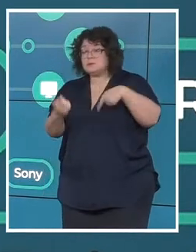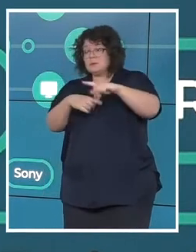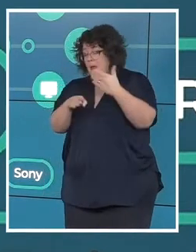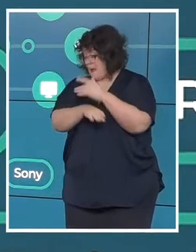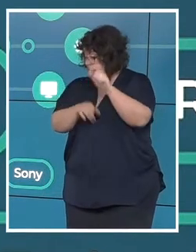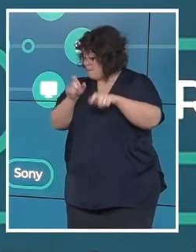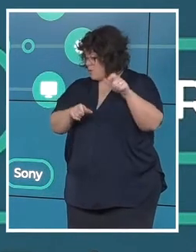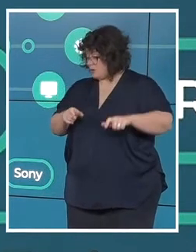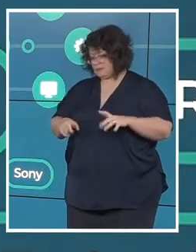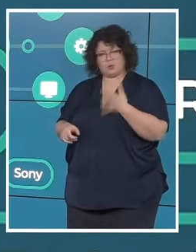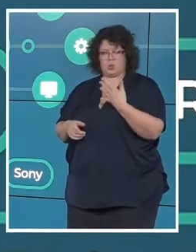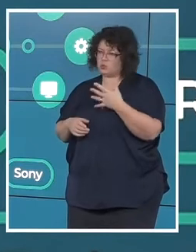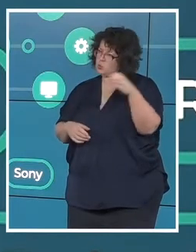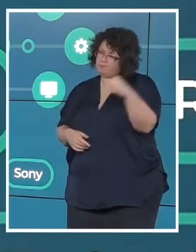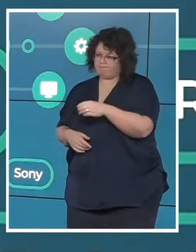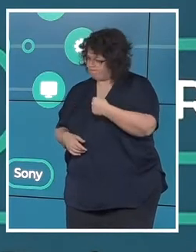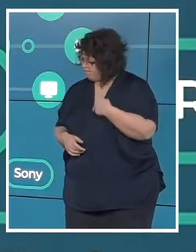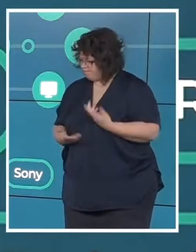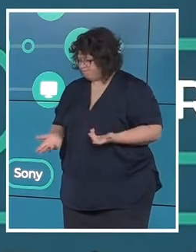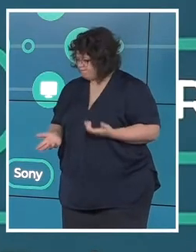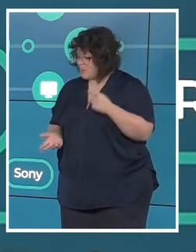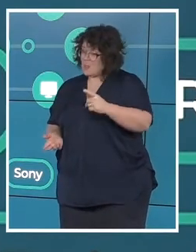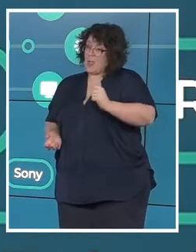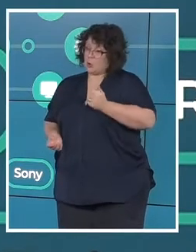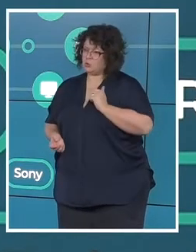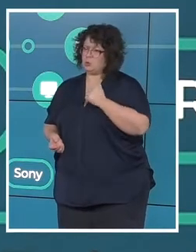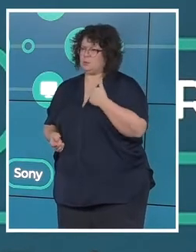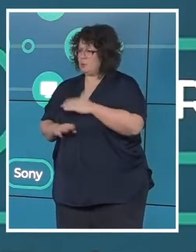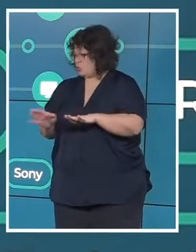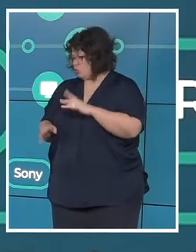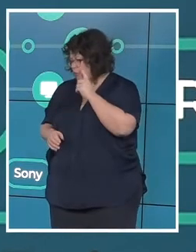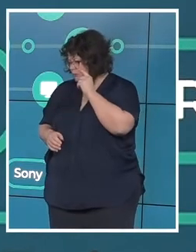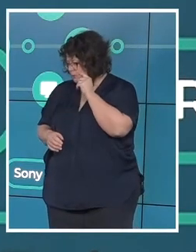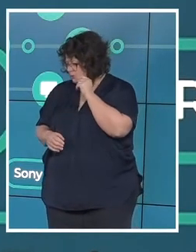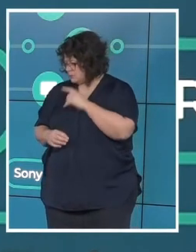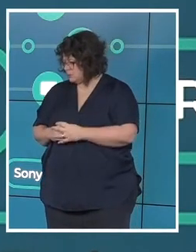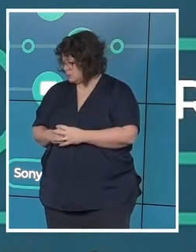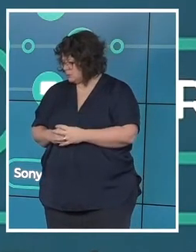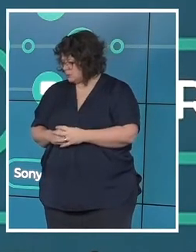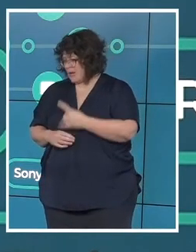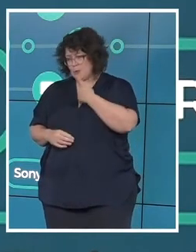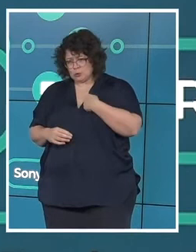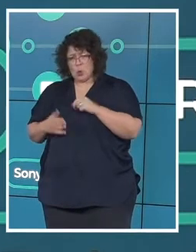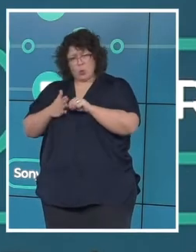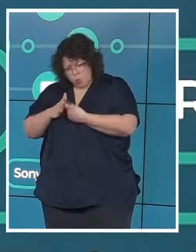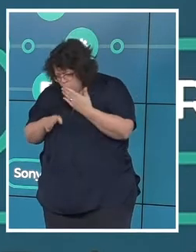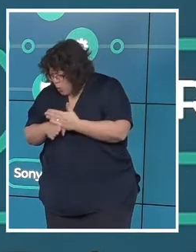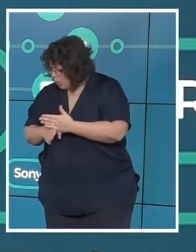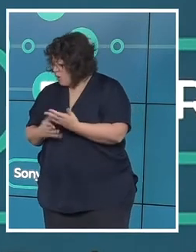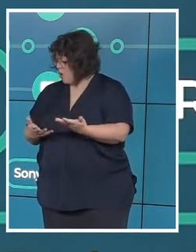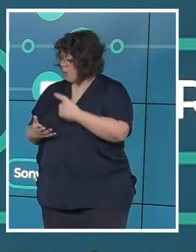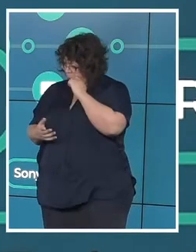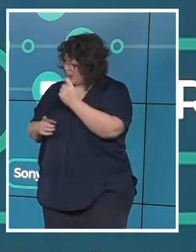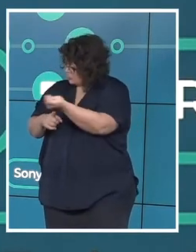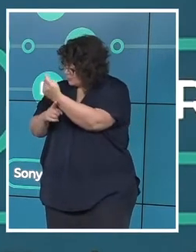and you'll be successful. But if there's ableism, if employers are assuming we're incompetent, that